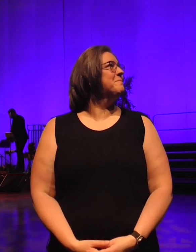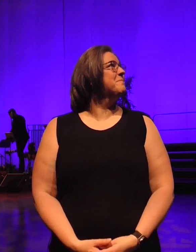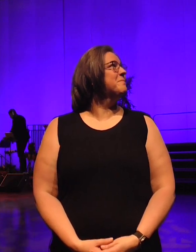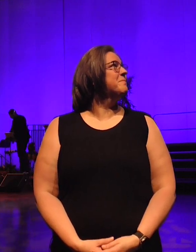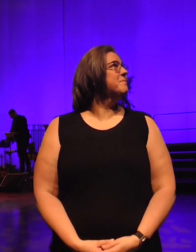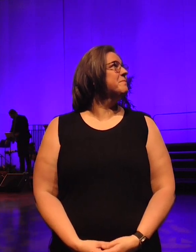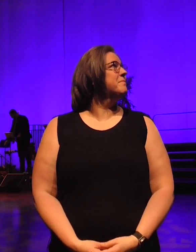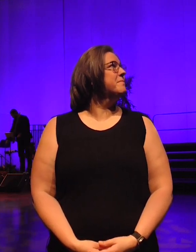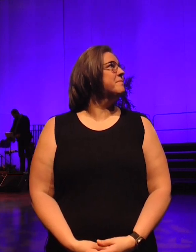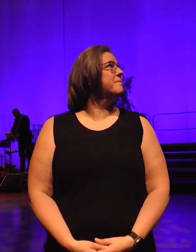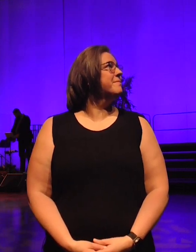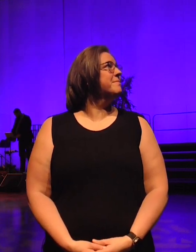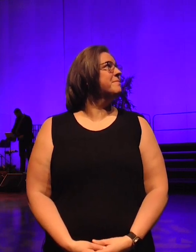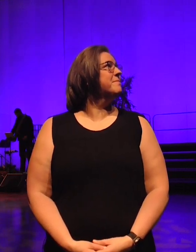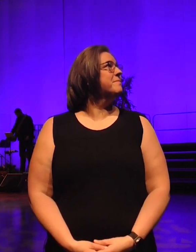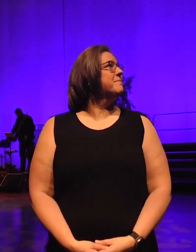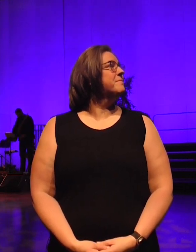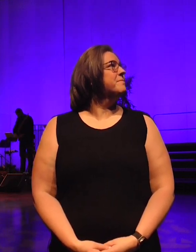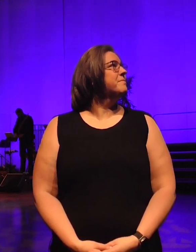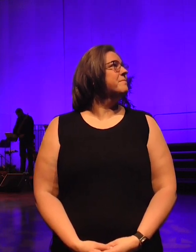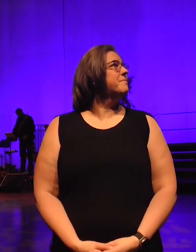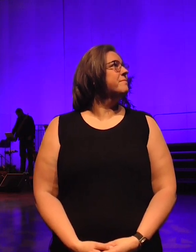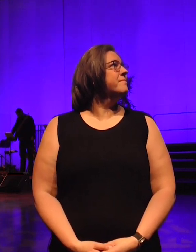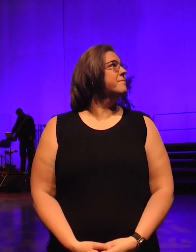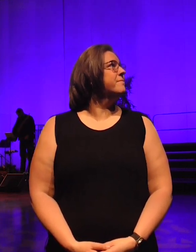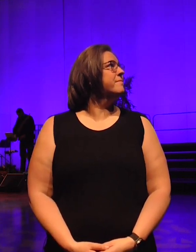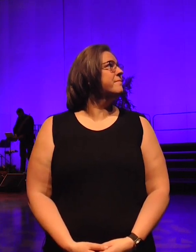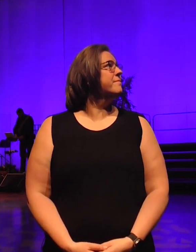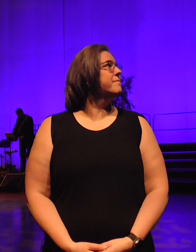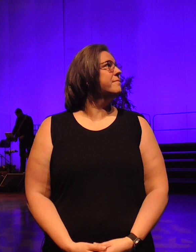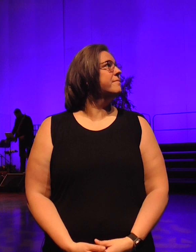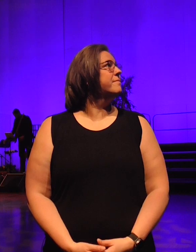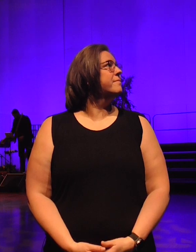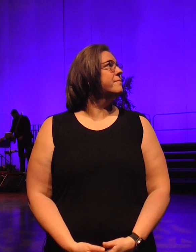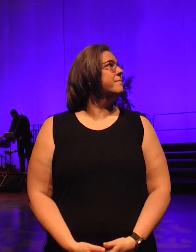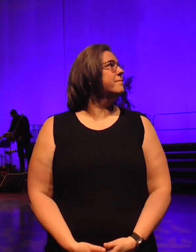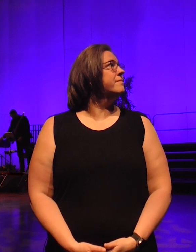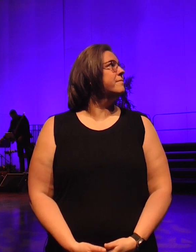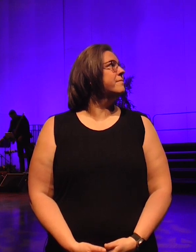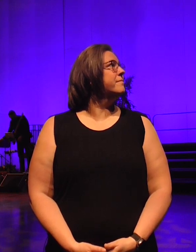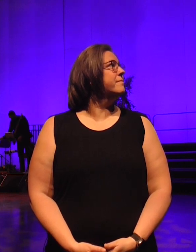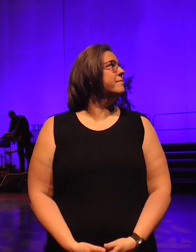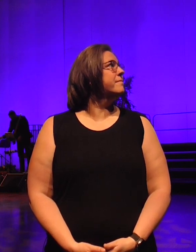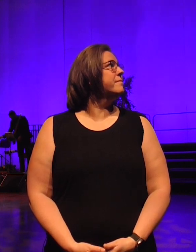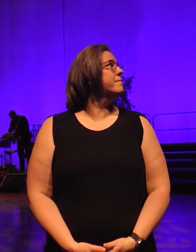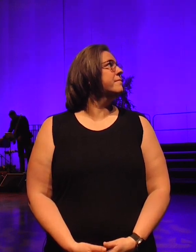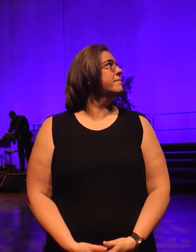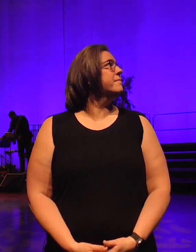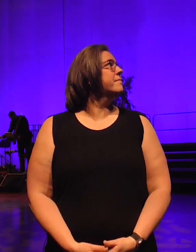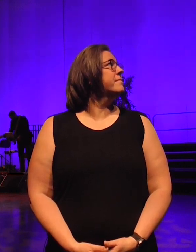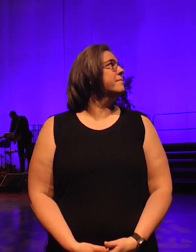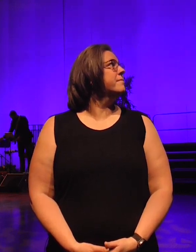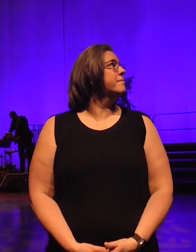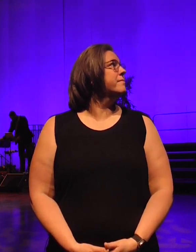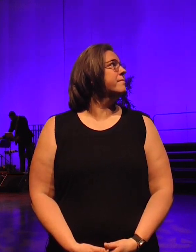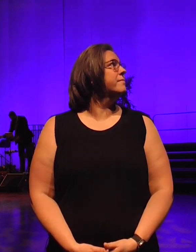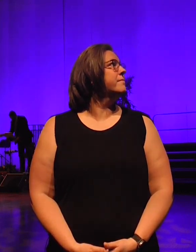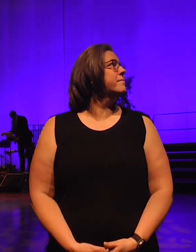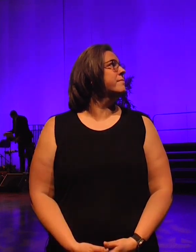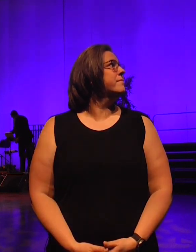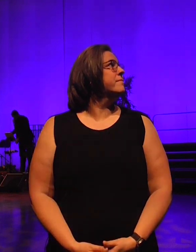Surely the presence of God is in this place. I